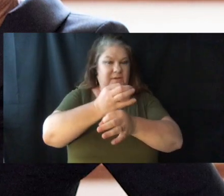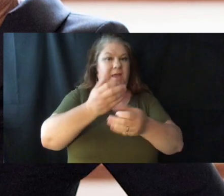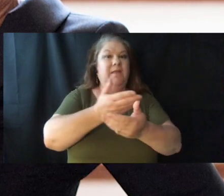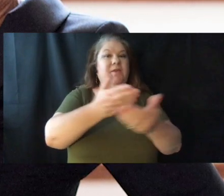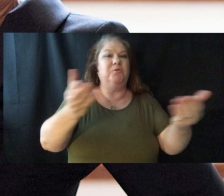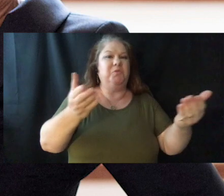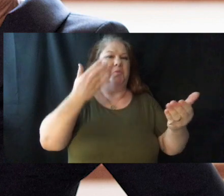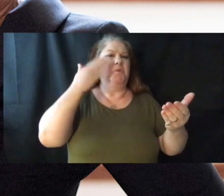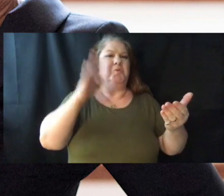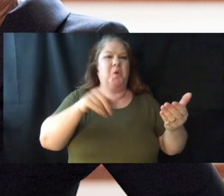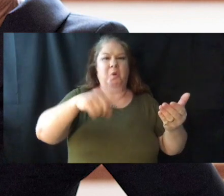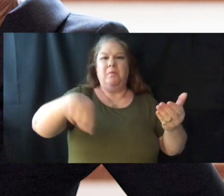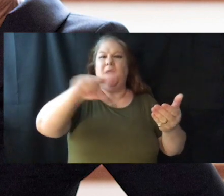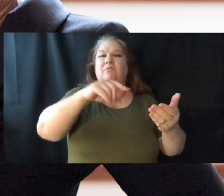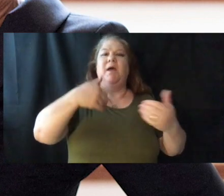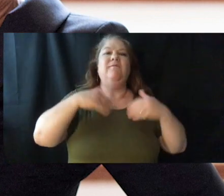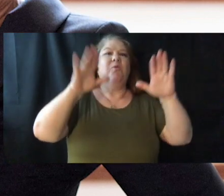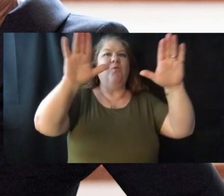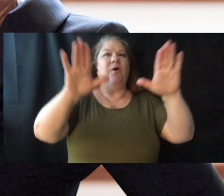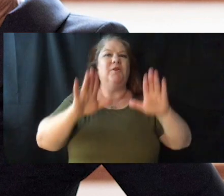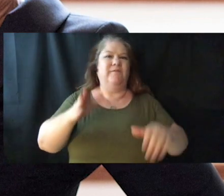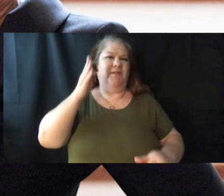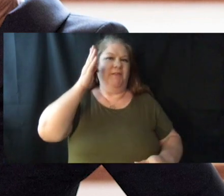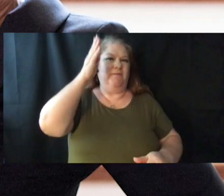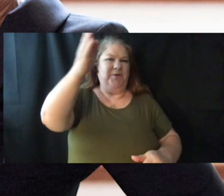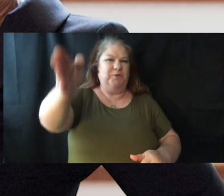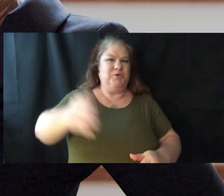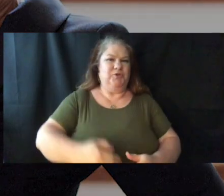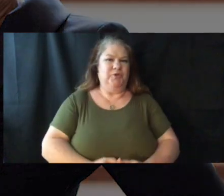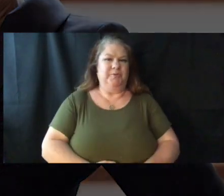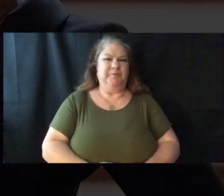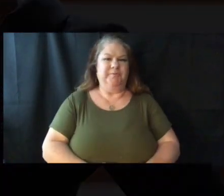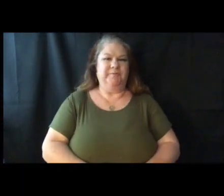faith in what we know will be a wonderful future for you.